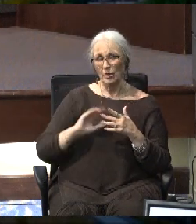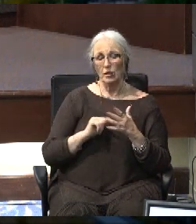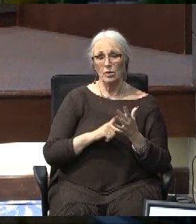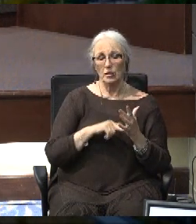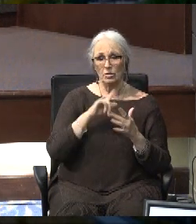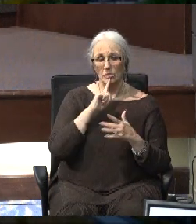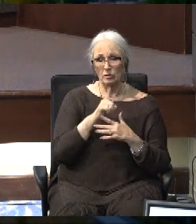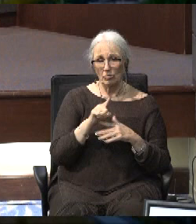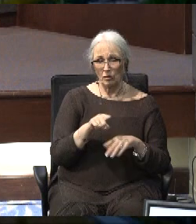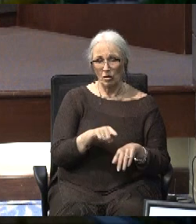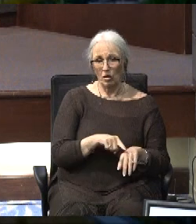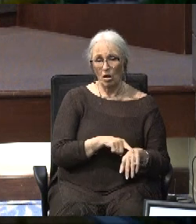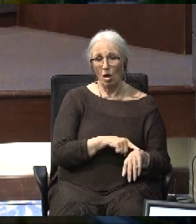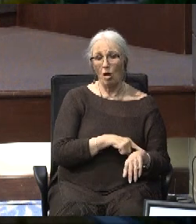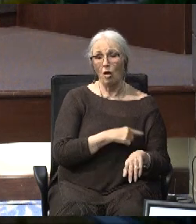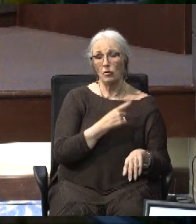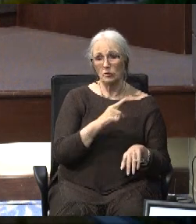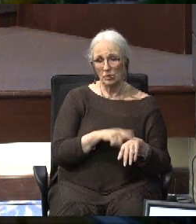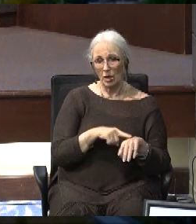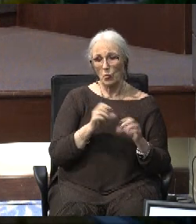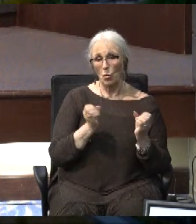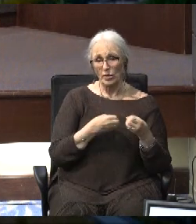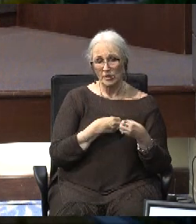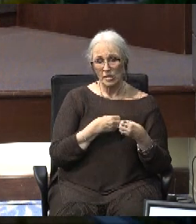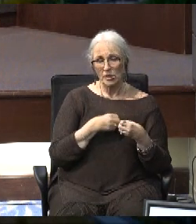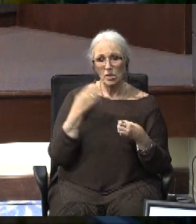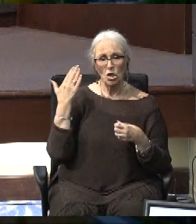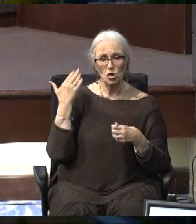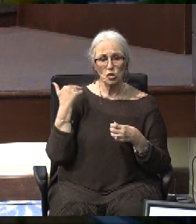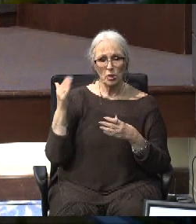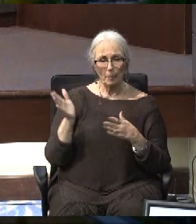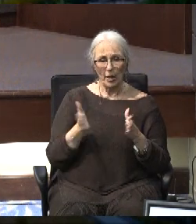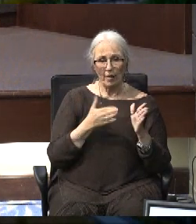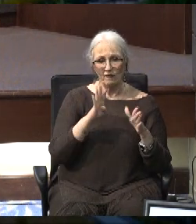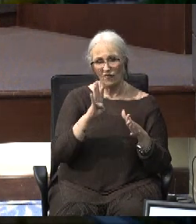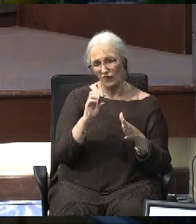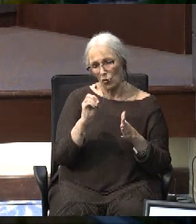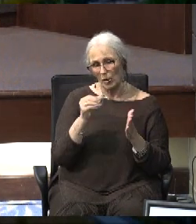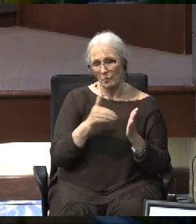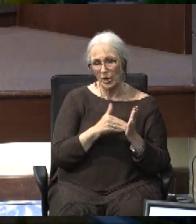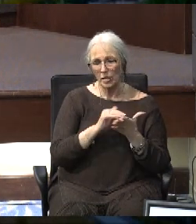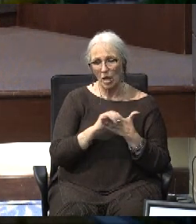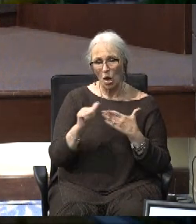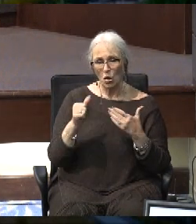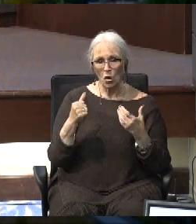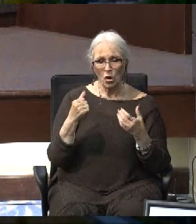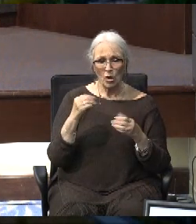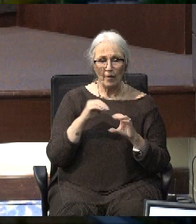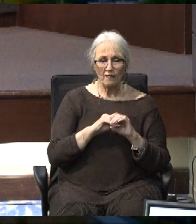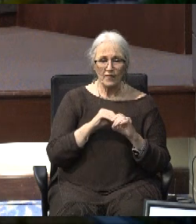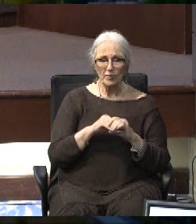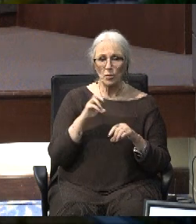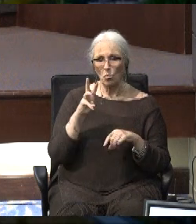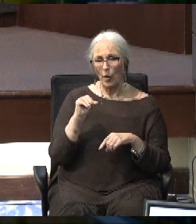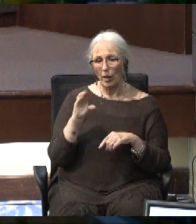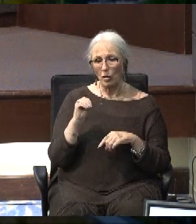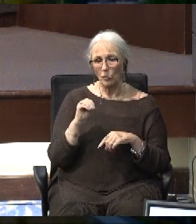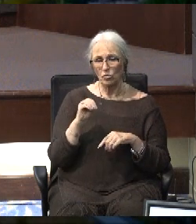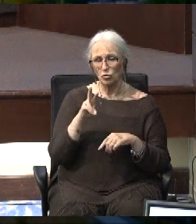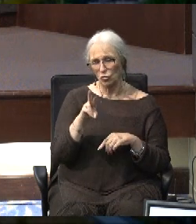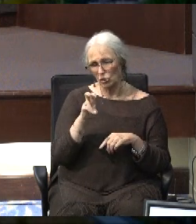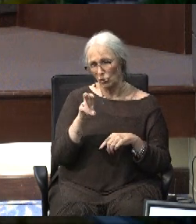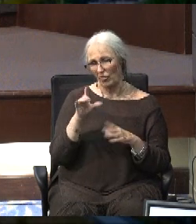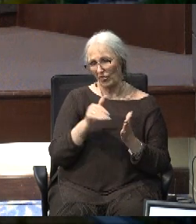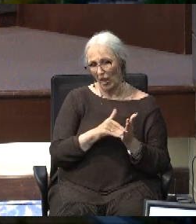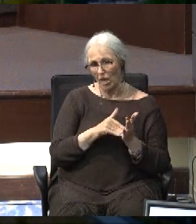a long-standing organization. They actually plan a $40 million investment in Waco that'll result in a 200,000 square